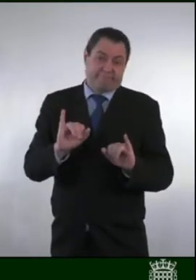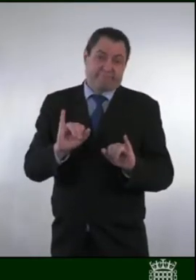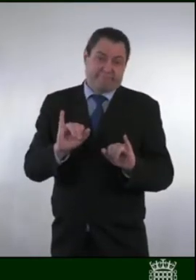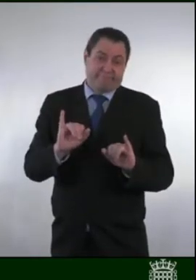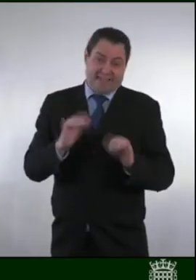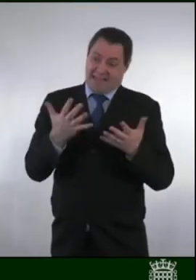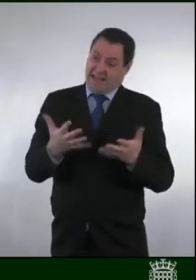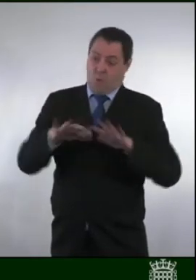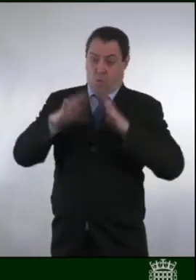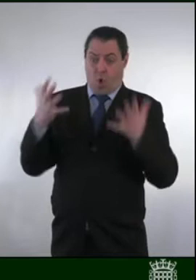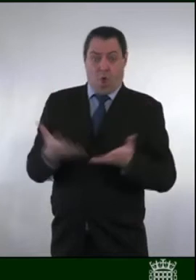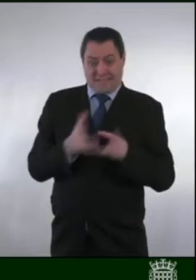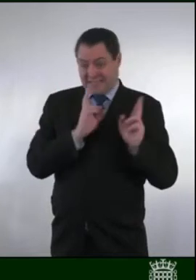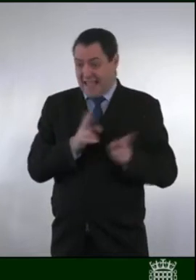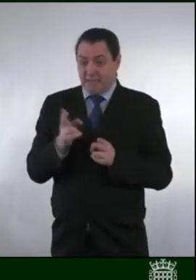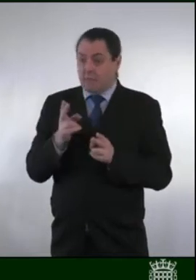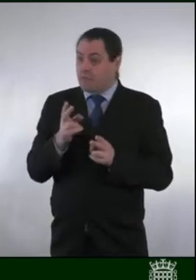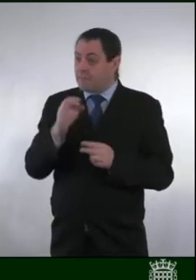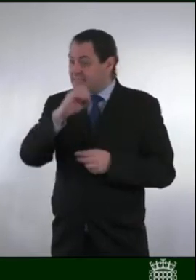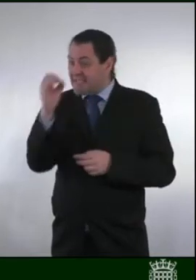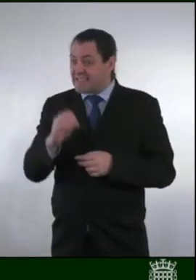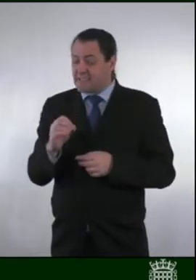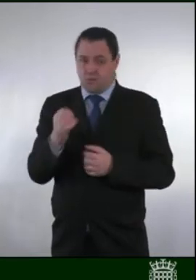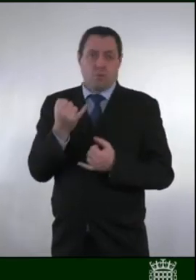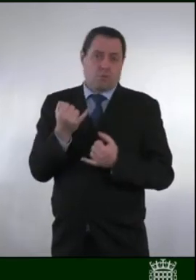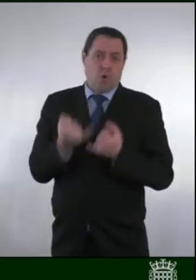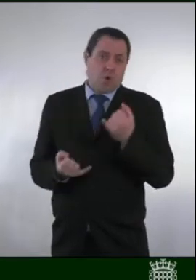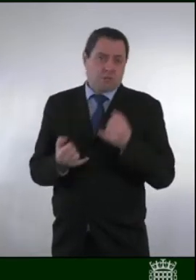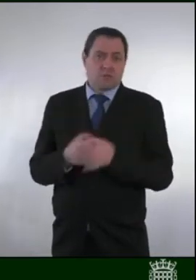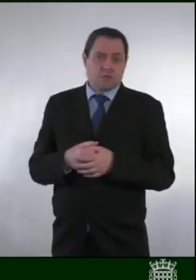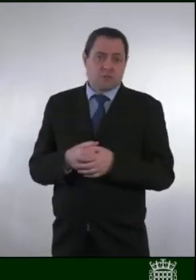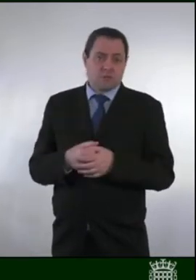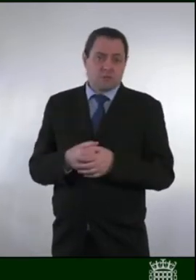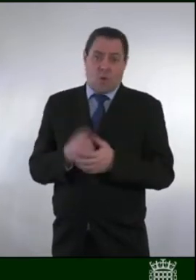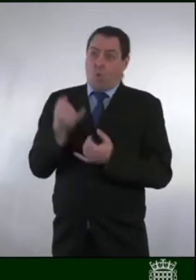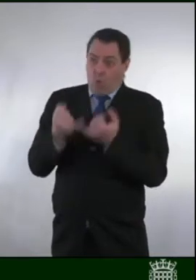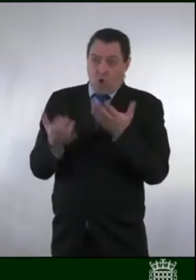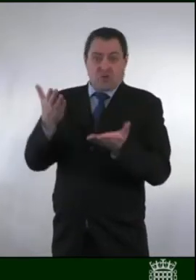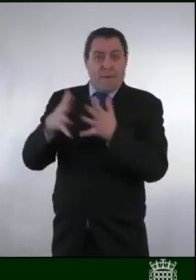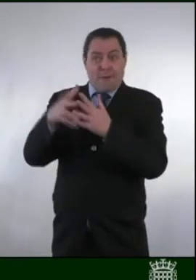one of the highest death rates in the world, higher even than Trump's America.